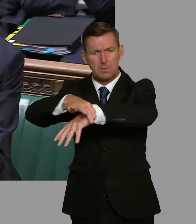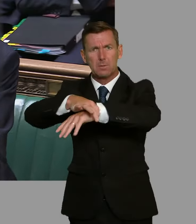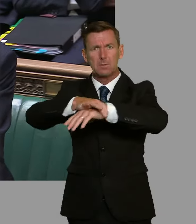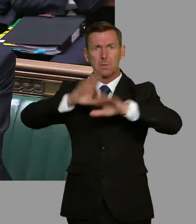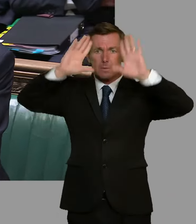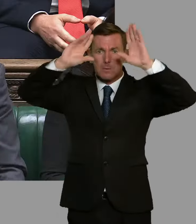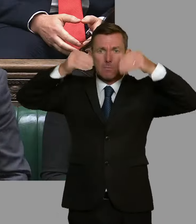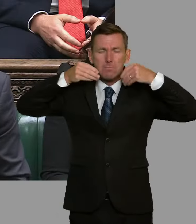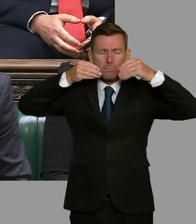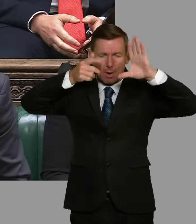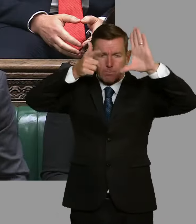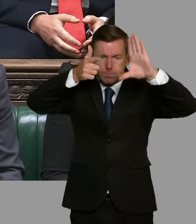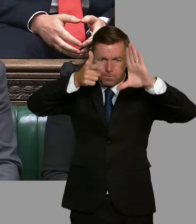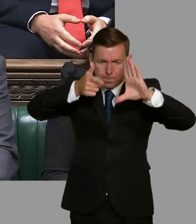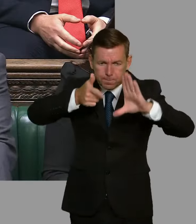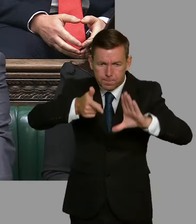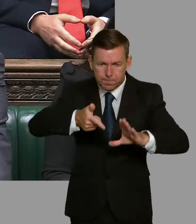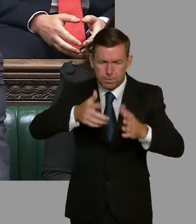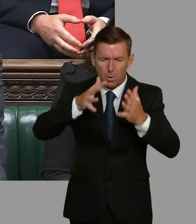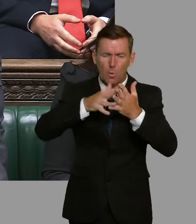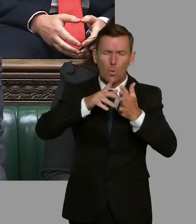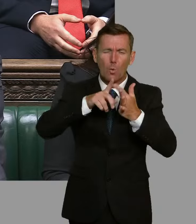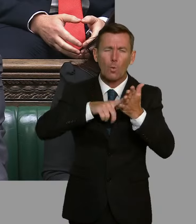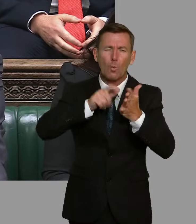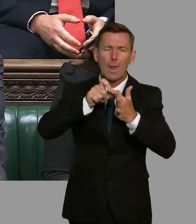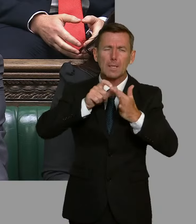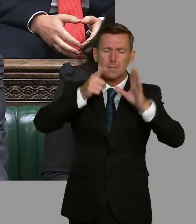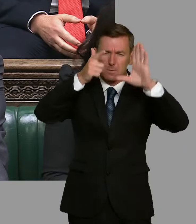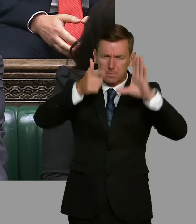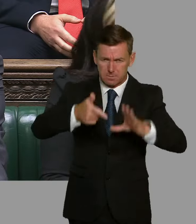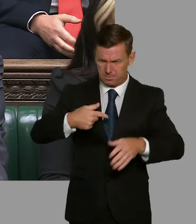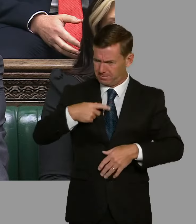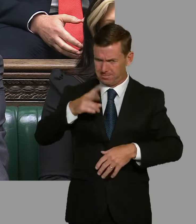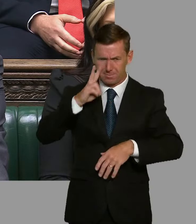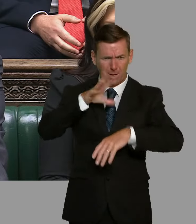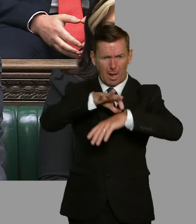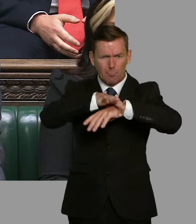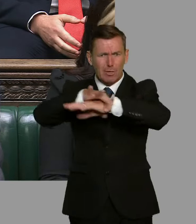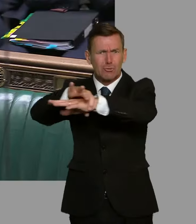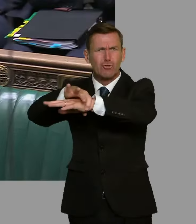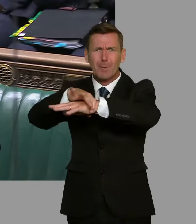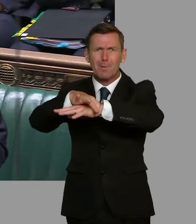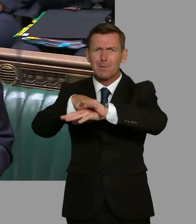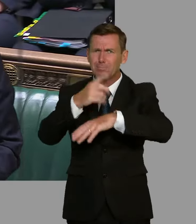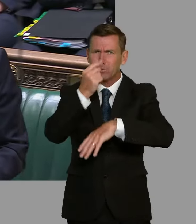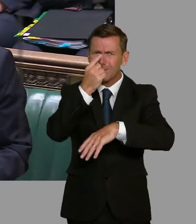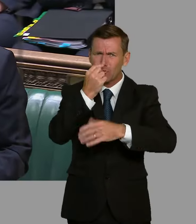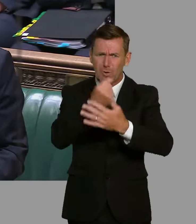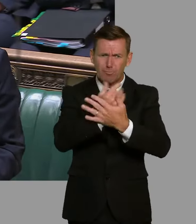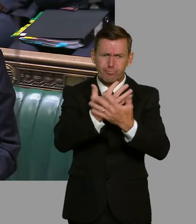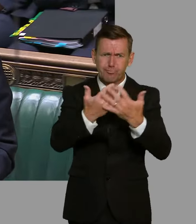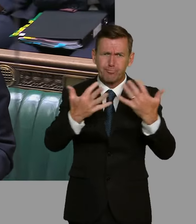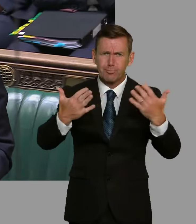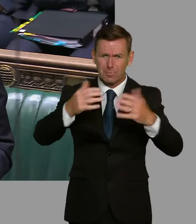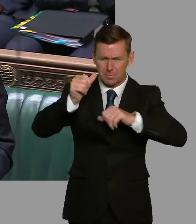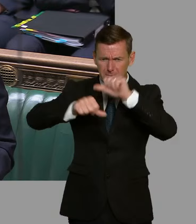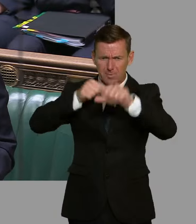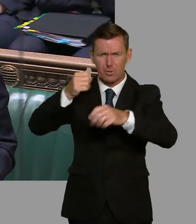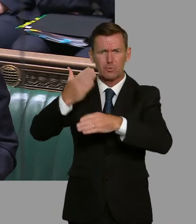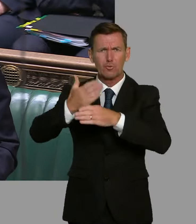for apprenticeships, for job opportunities and for young people. I support it. They block it. In England, Mr. Speaker, we're